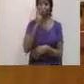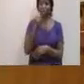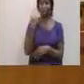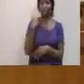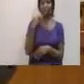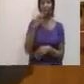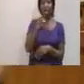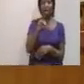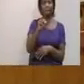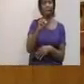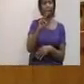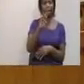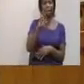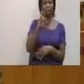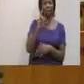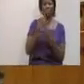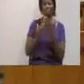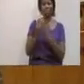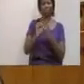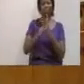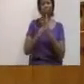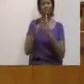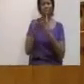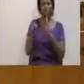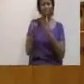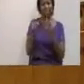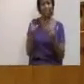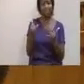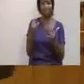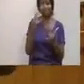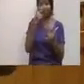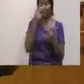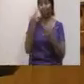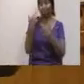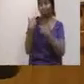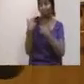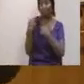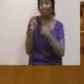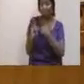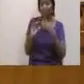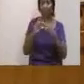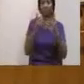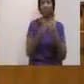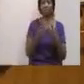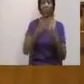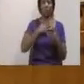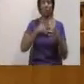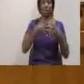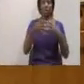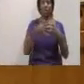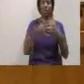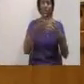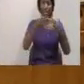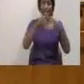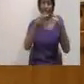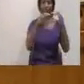grant, the Municipal Water Infrastructure Grant, there the responsibility resides with the Department of Water Affairs nationally.